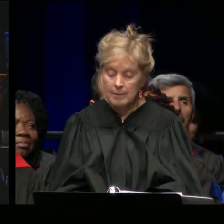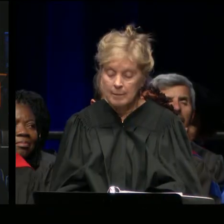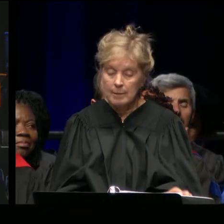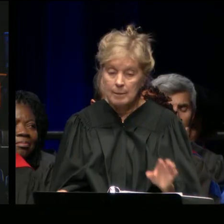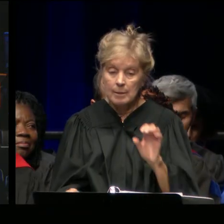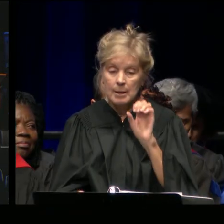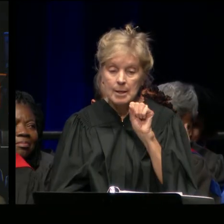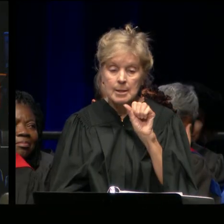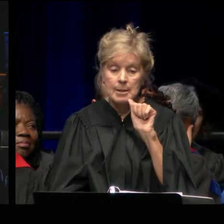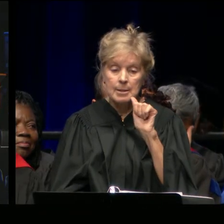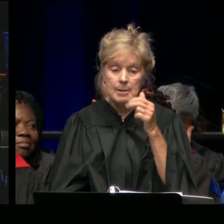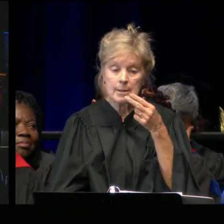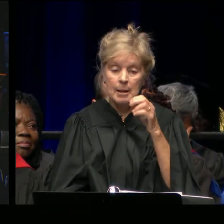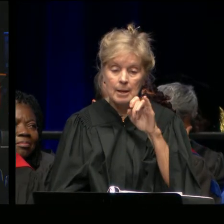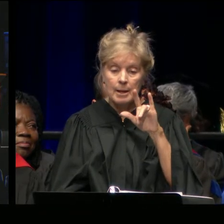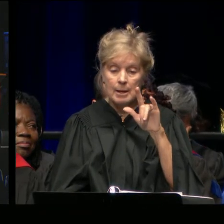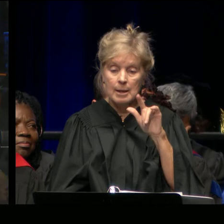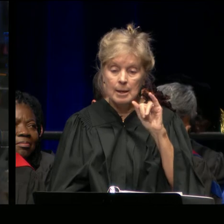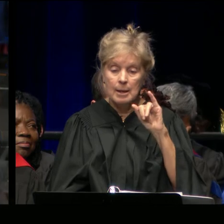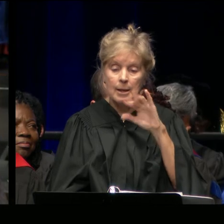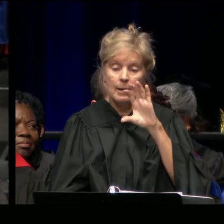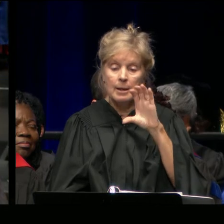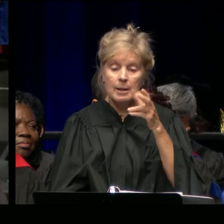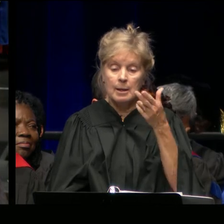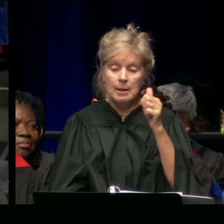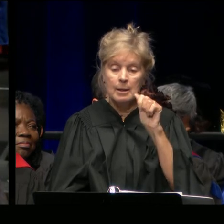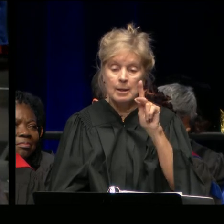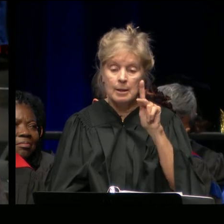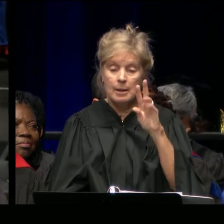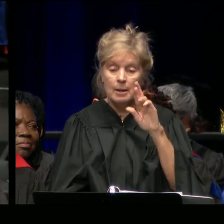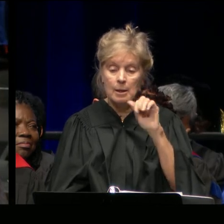Saheli Hazra Chakraborty.